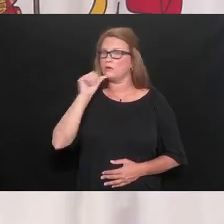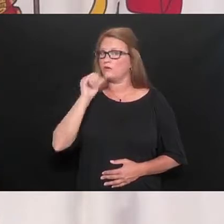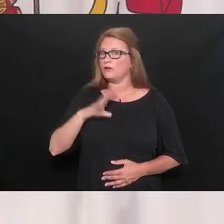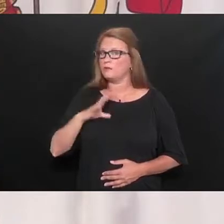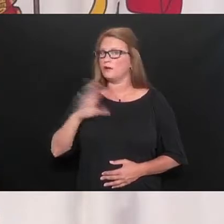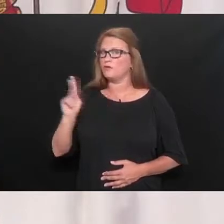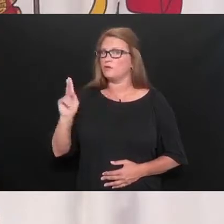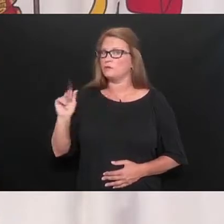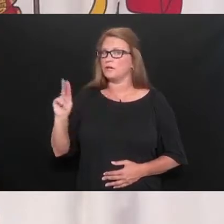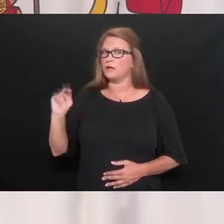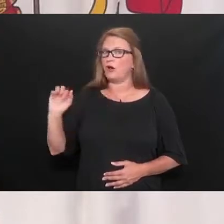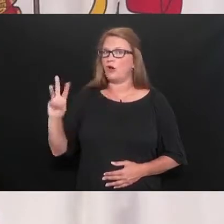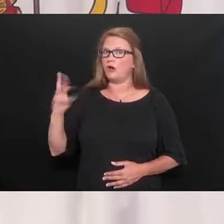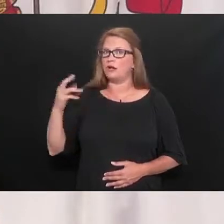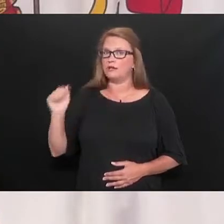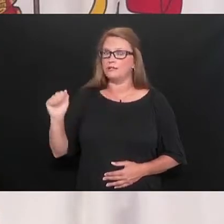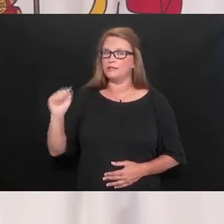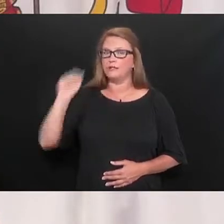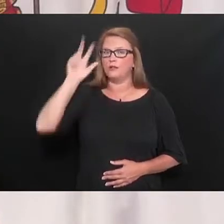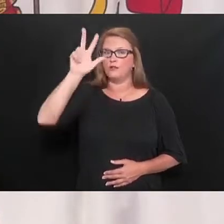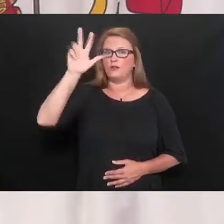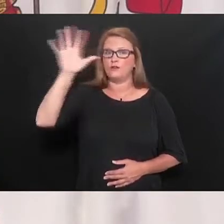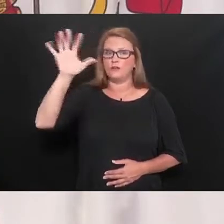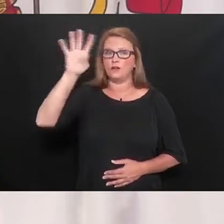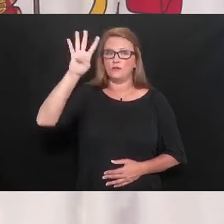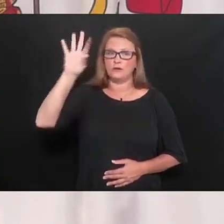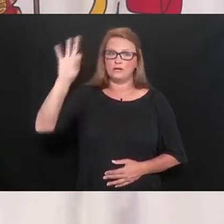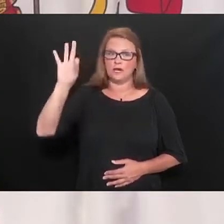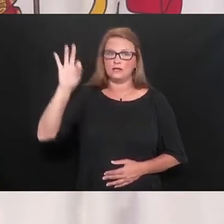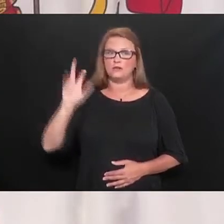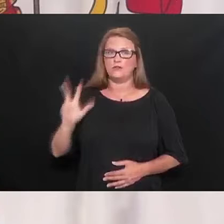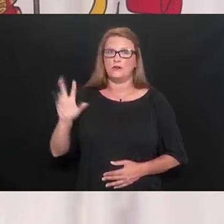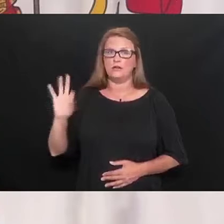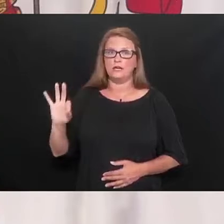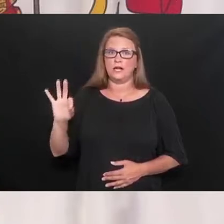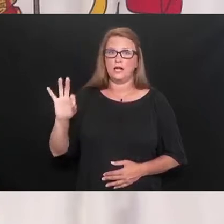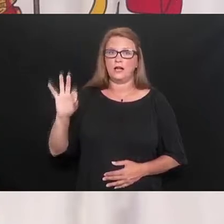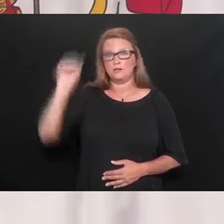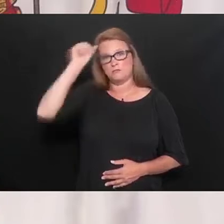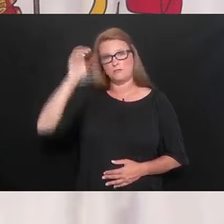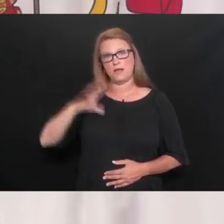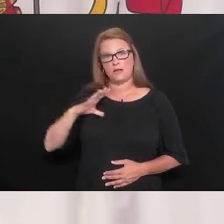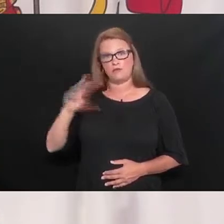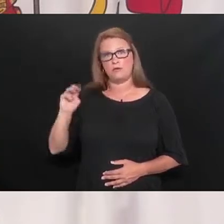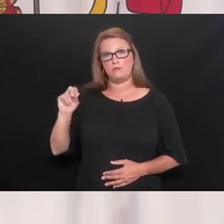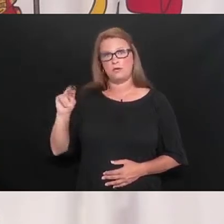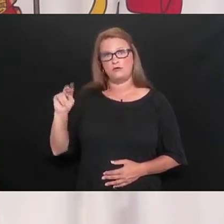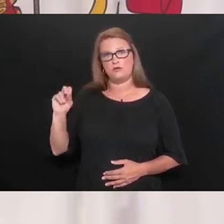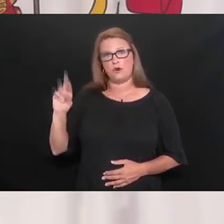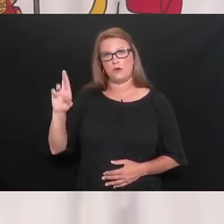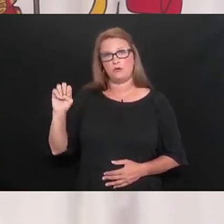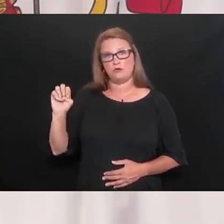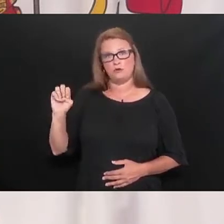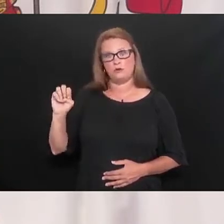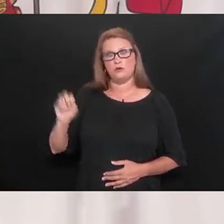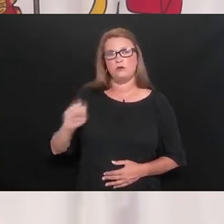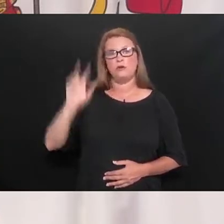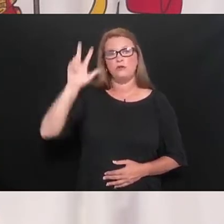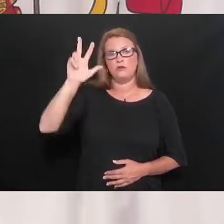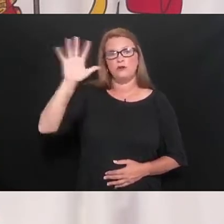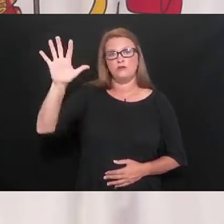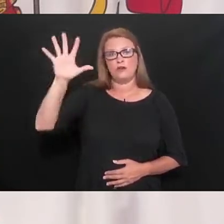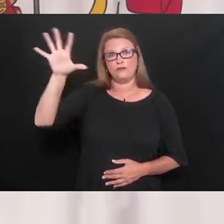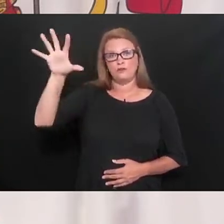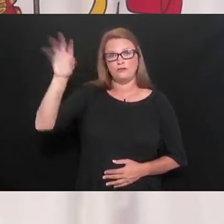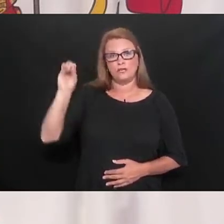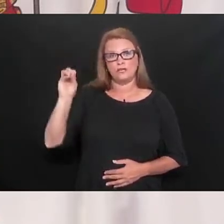Kanawha County. The 3,549th death, a 39-year-old male from Monroe County. The 3,550th